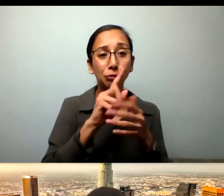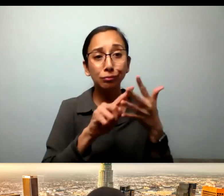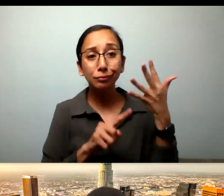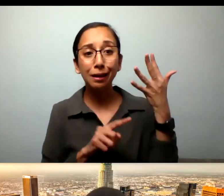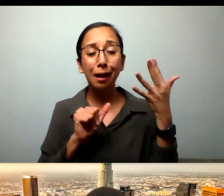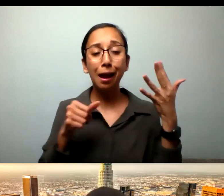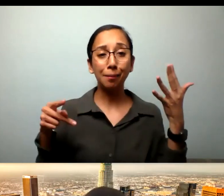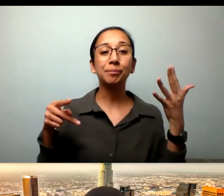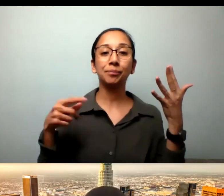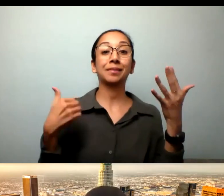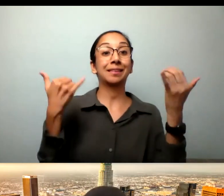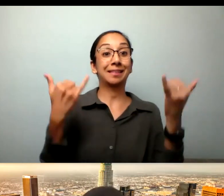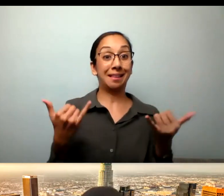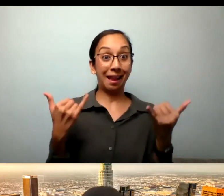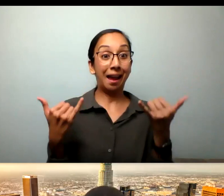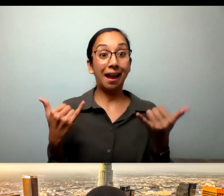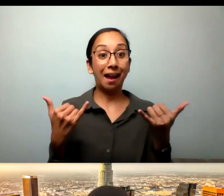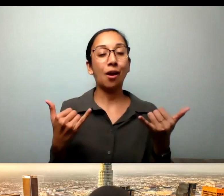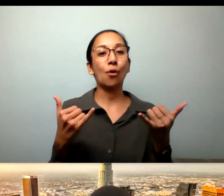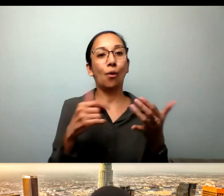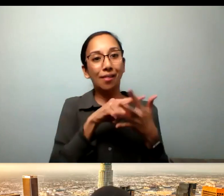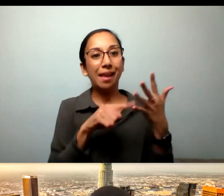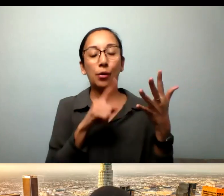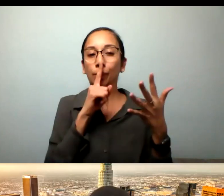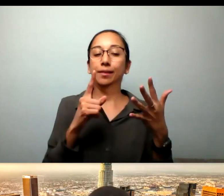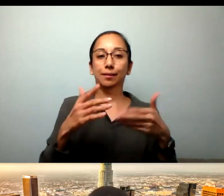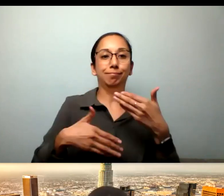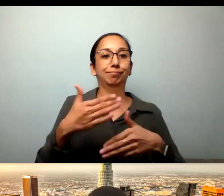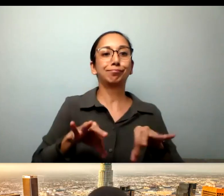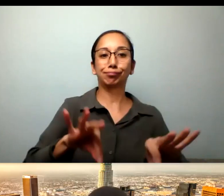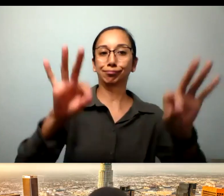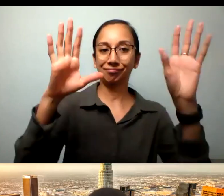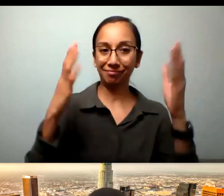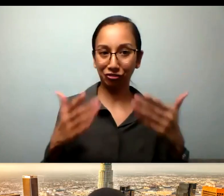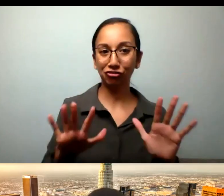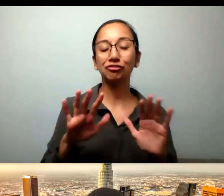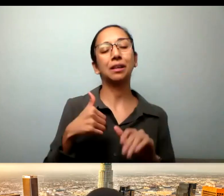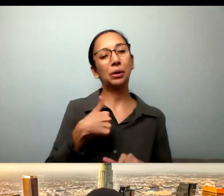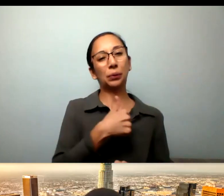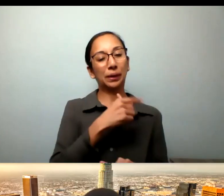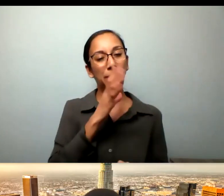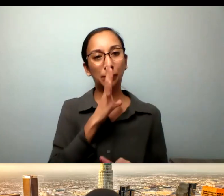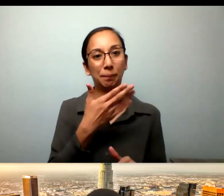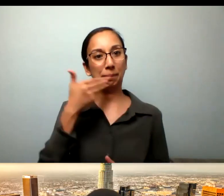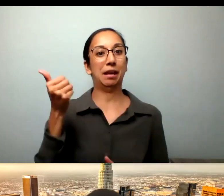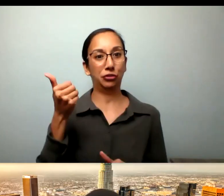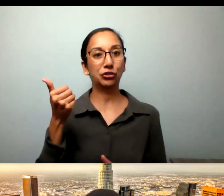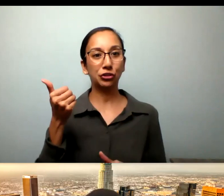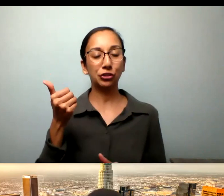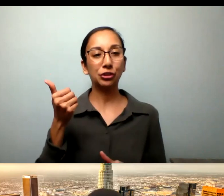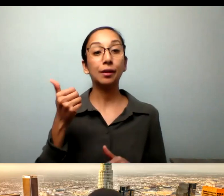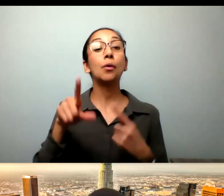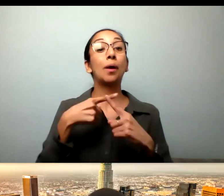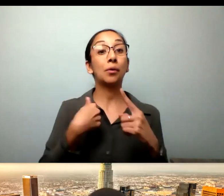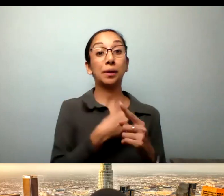But they're now reporting that they're really getting into the groove. So again, I want to reinforce that we are going to be better off when we, in fact, do